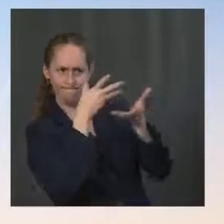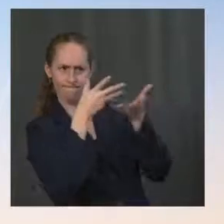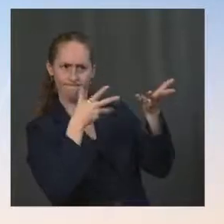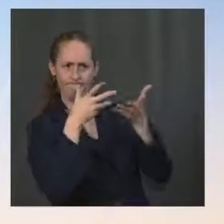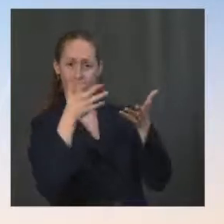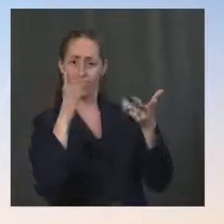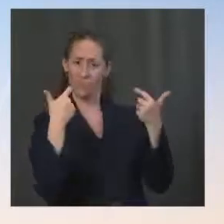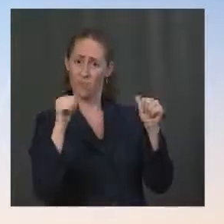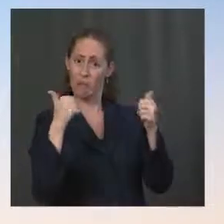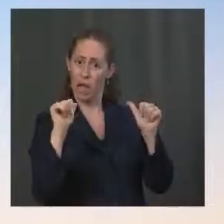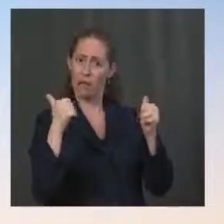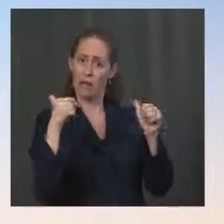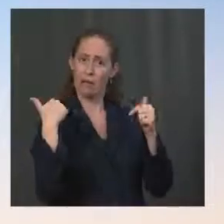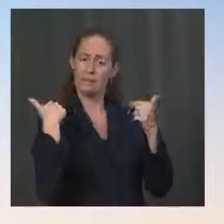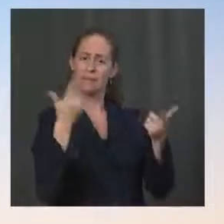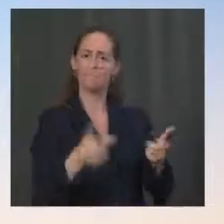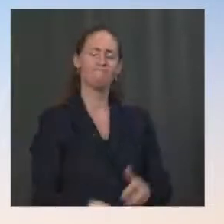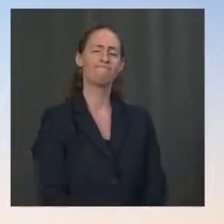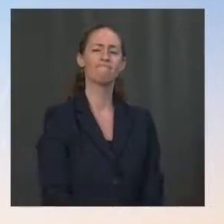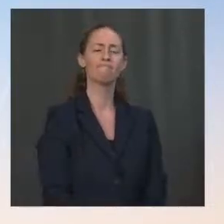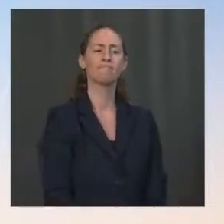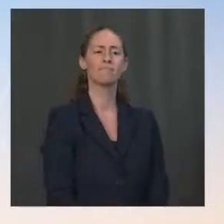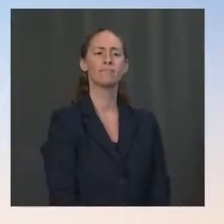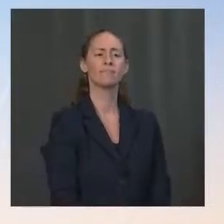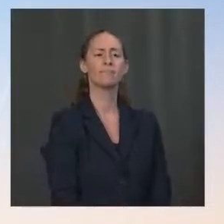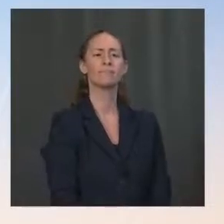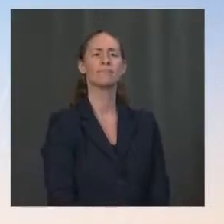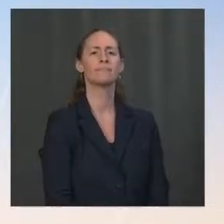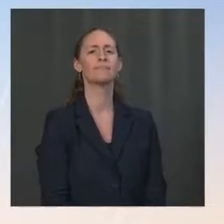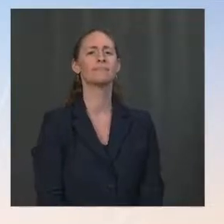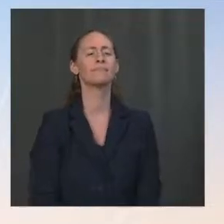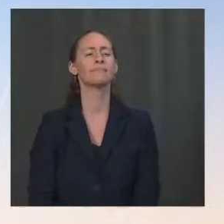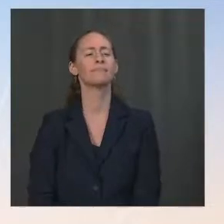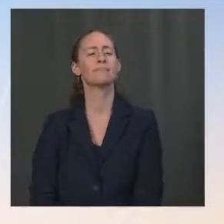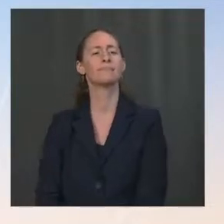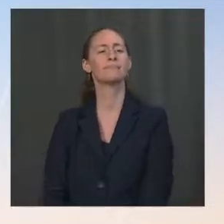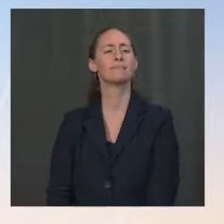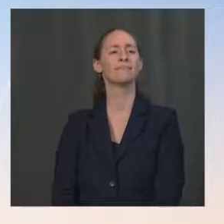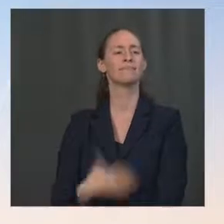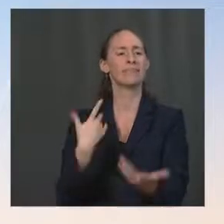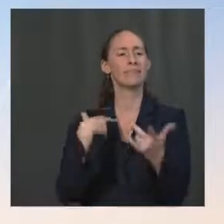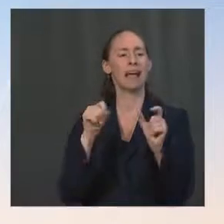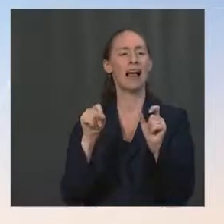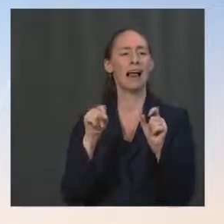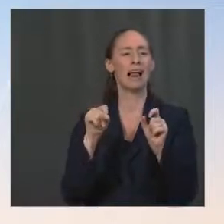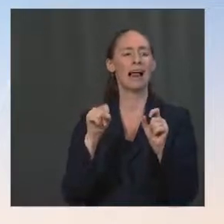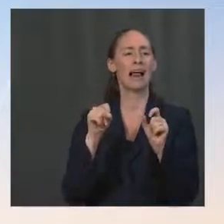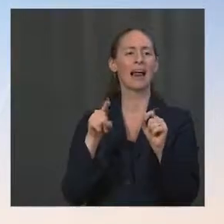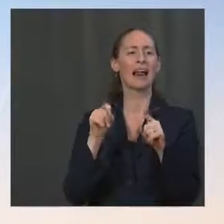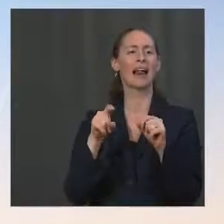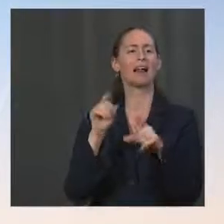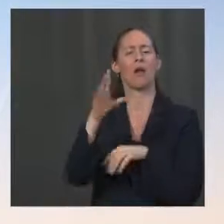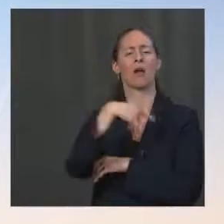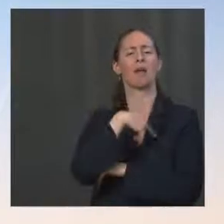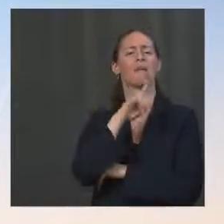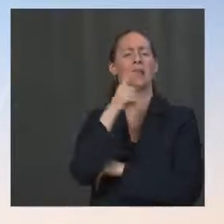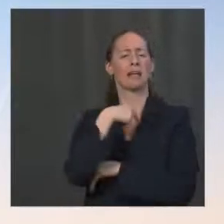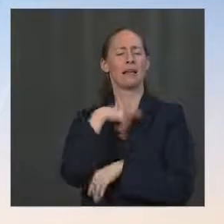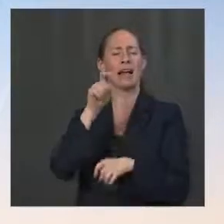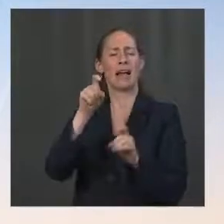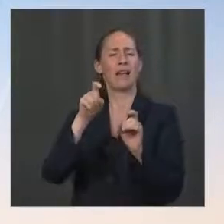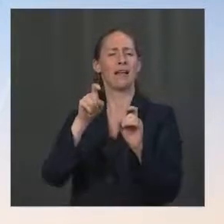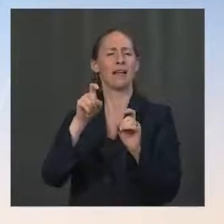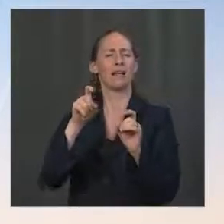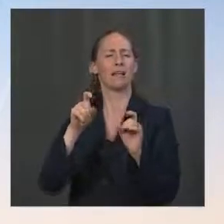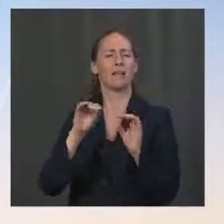time. Go ahead. I know that there have been a lot of questions about this, but I just really want to try to get some clarity around after August